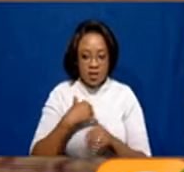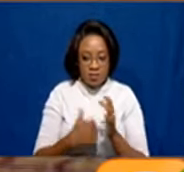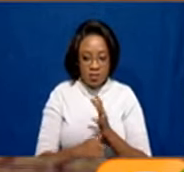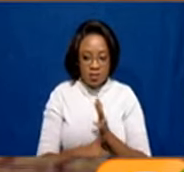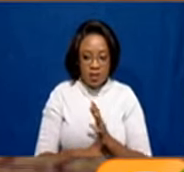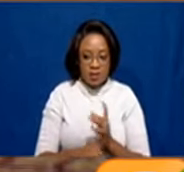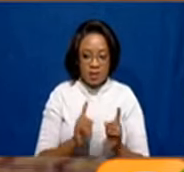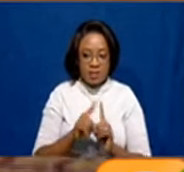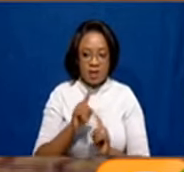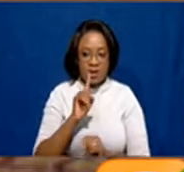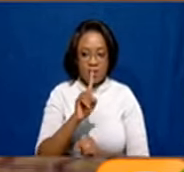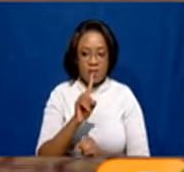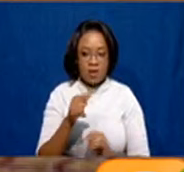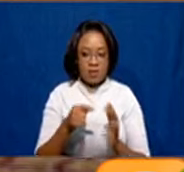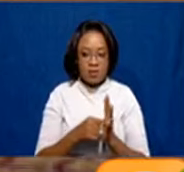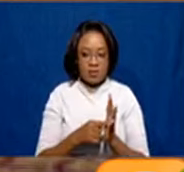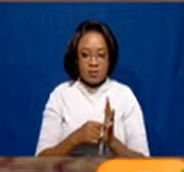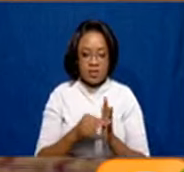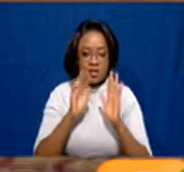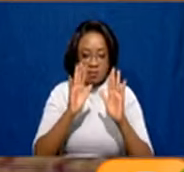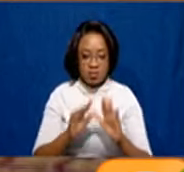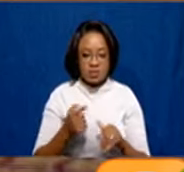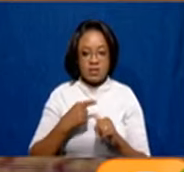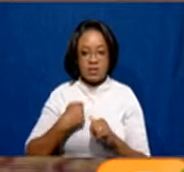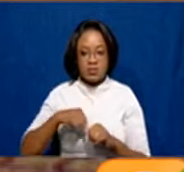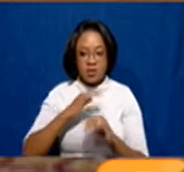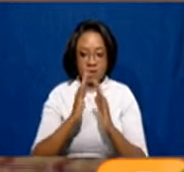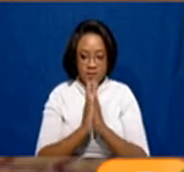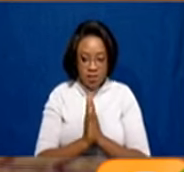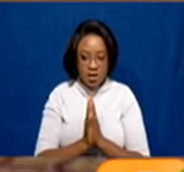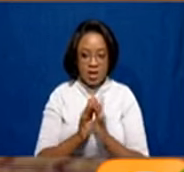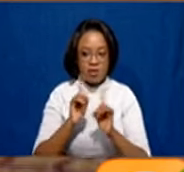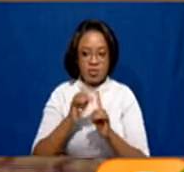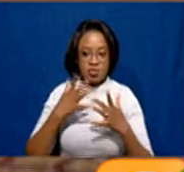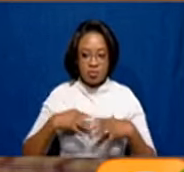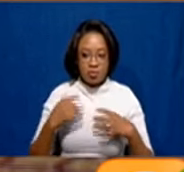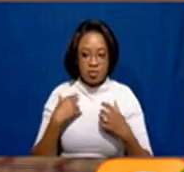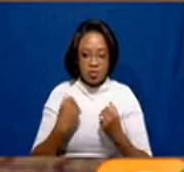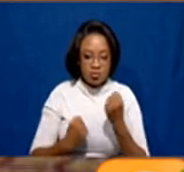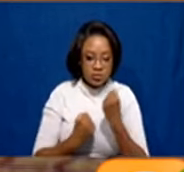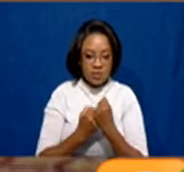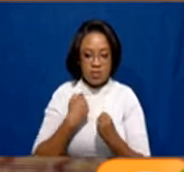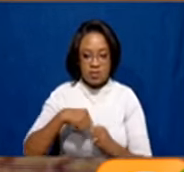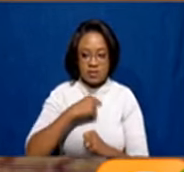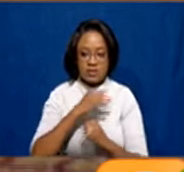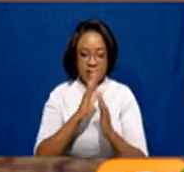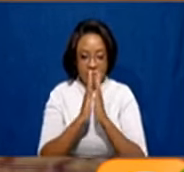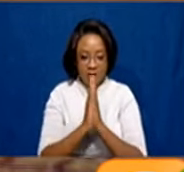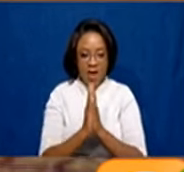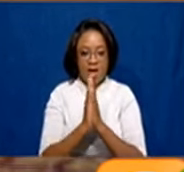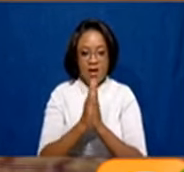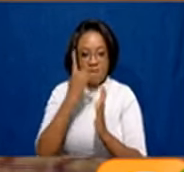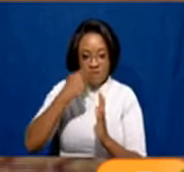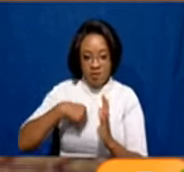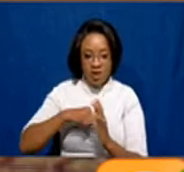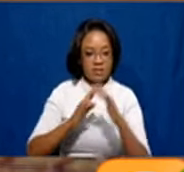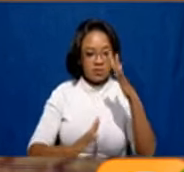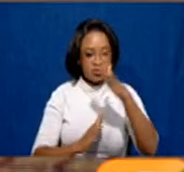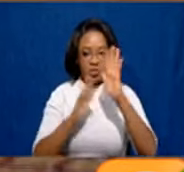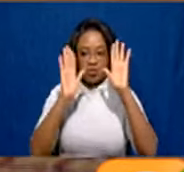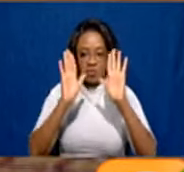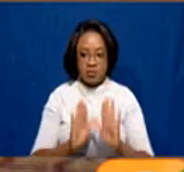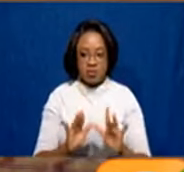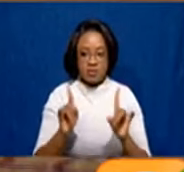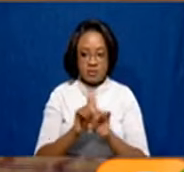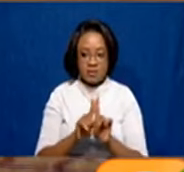thing I really must tell you is that we really take time to pray, and we have people pray and cover us. And for us, prayer is very important. And I mean, the